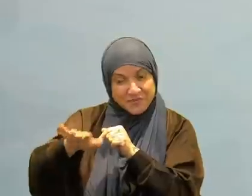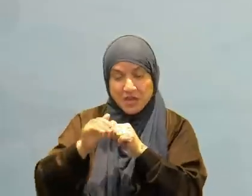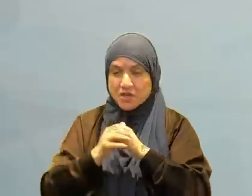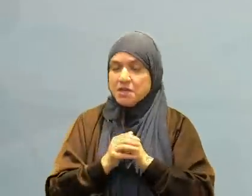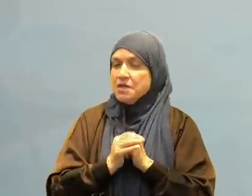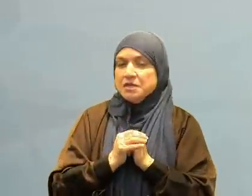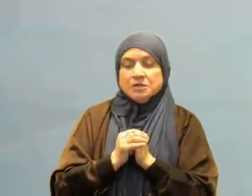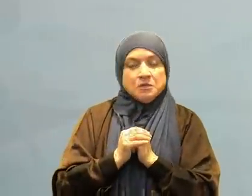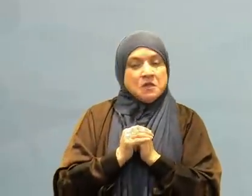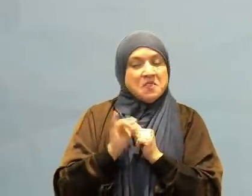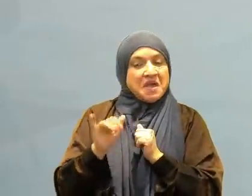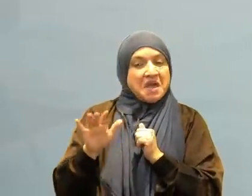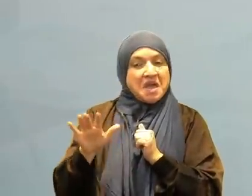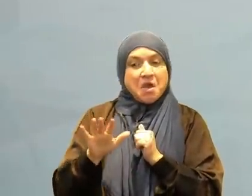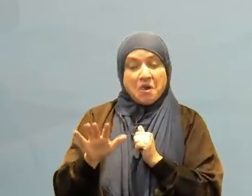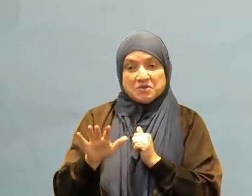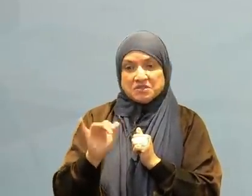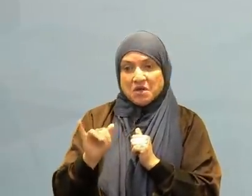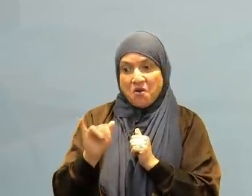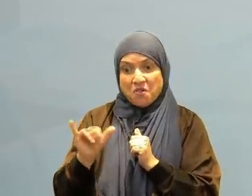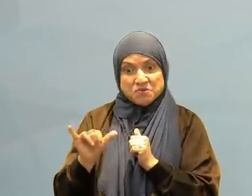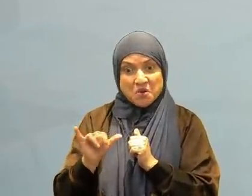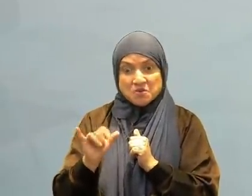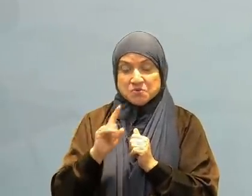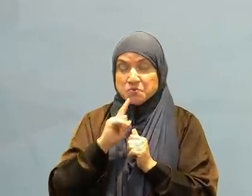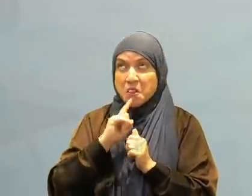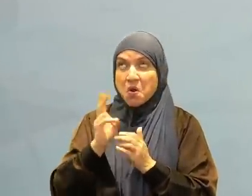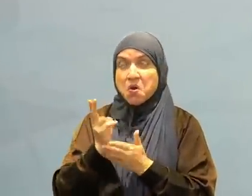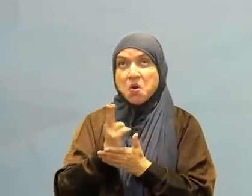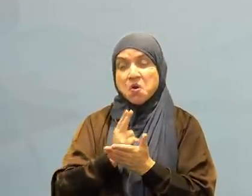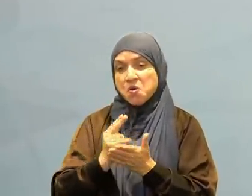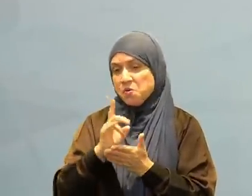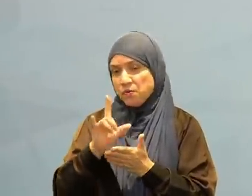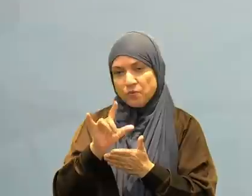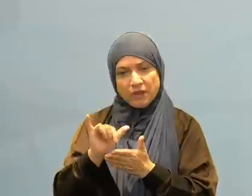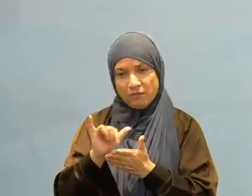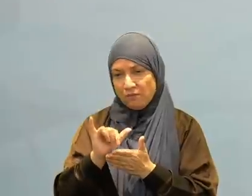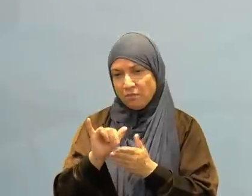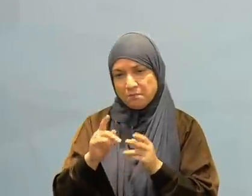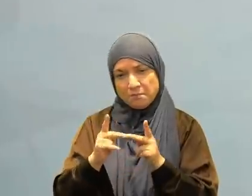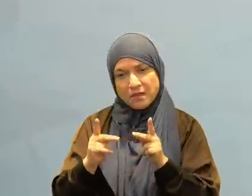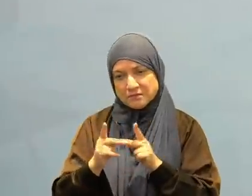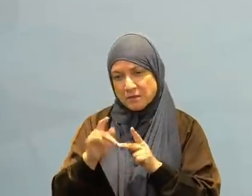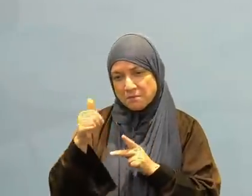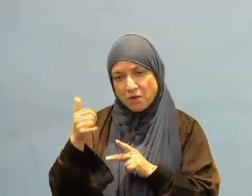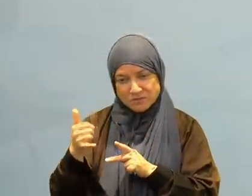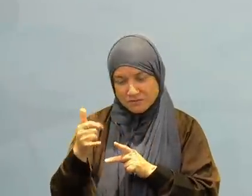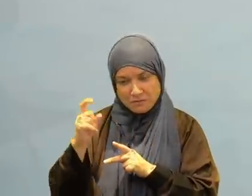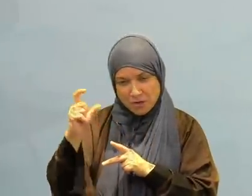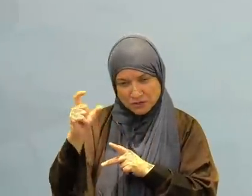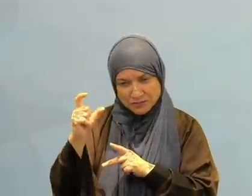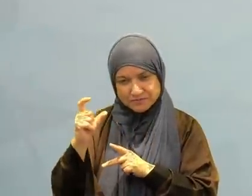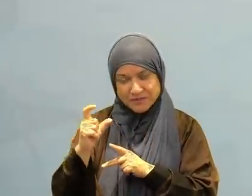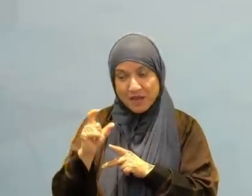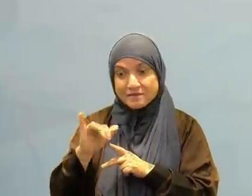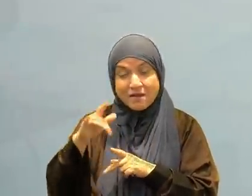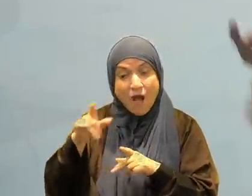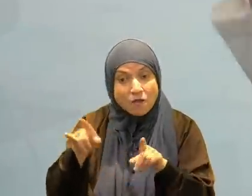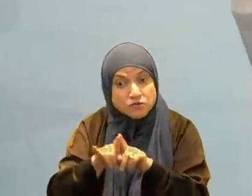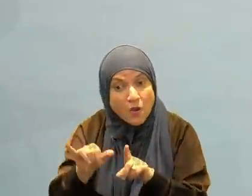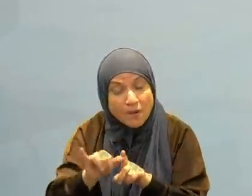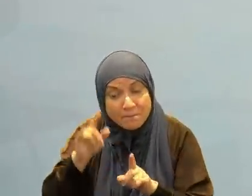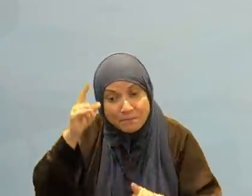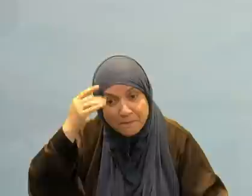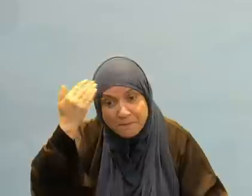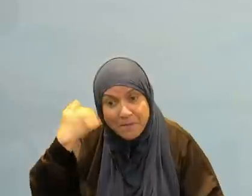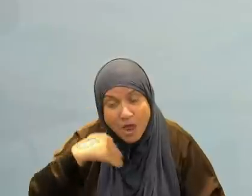salam, Jesus peace be upon him, carrying him with confidence, full confidence, in the courtyard of Masjid Al-Aqsa. And